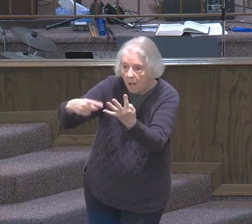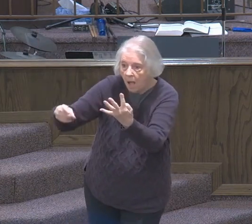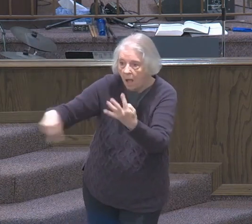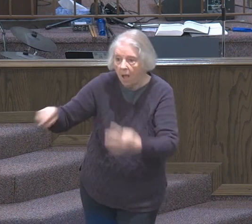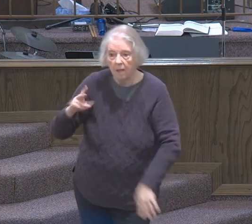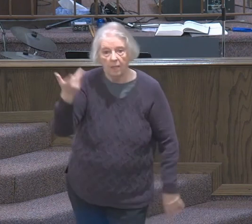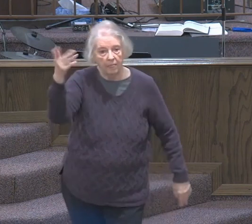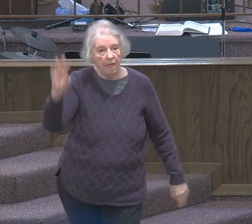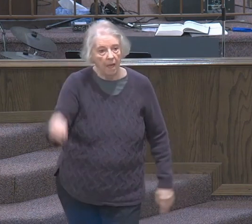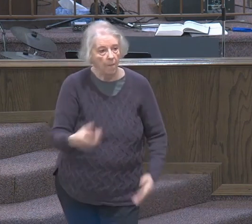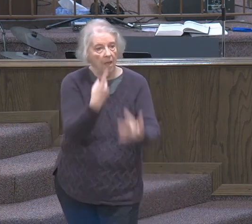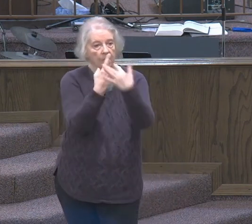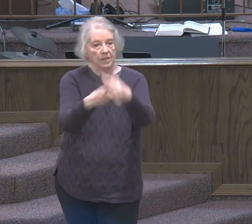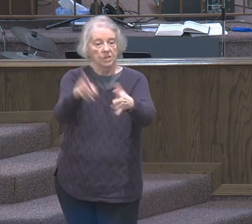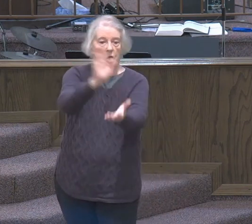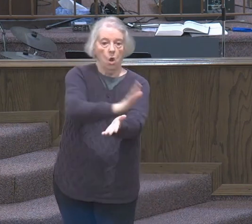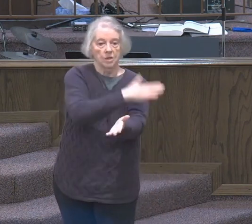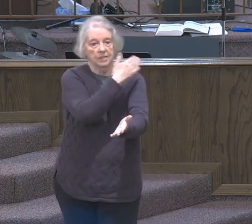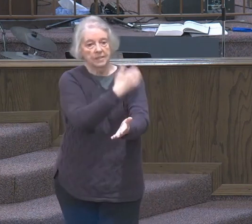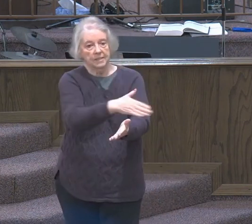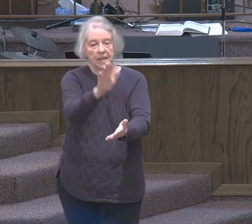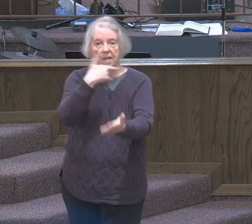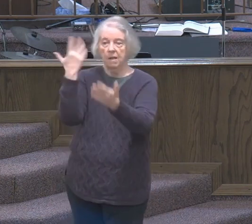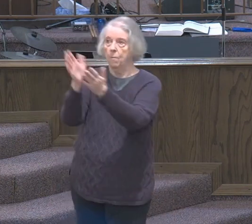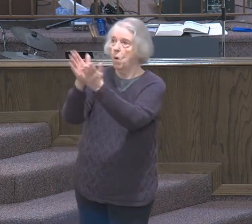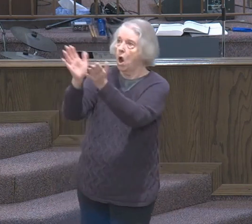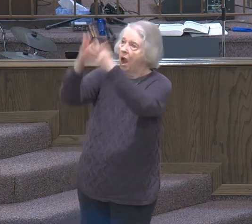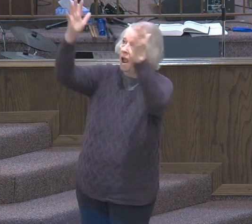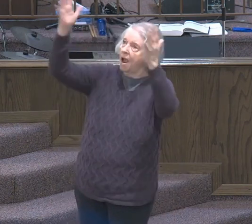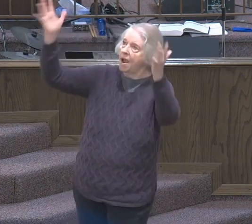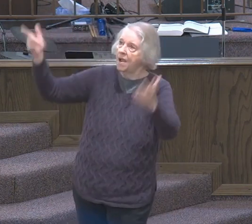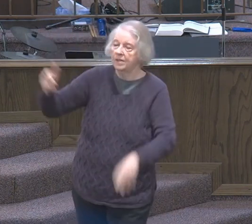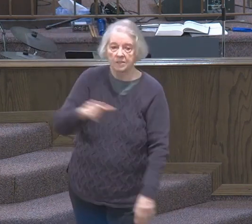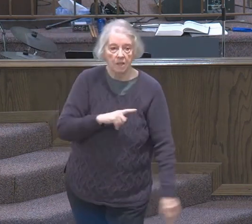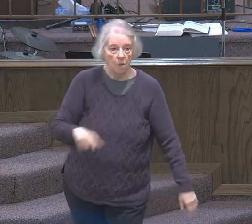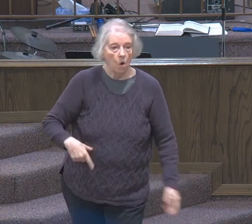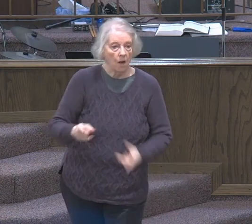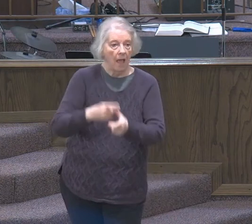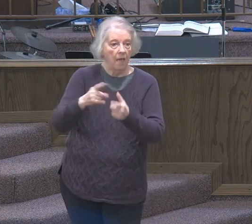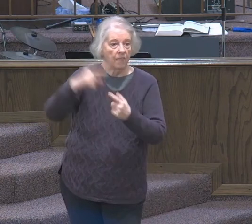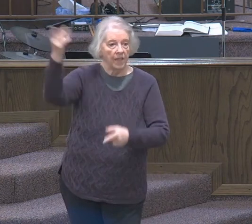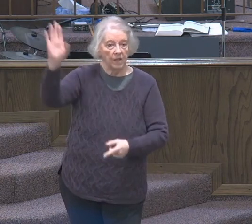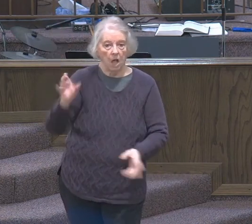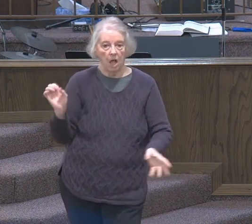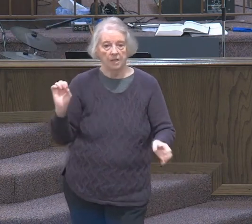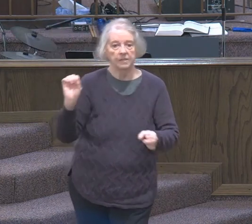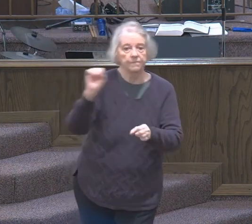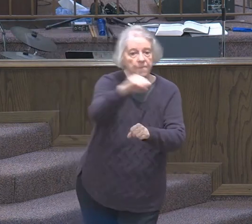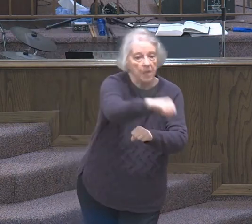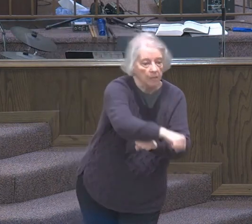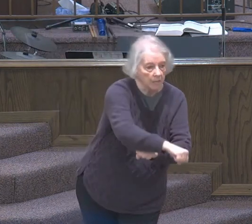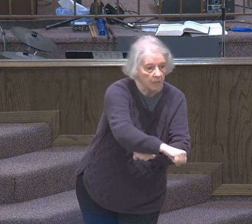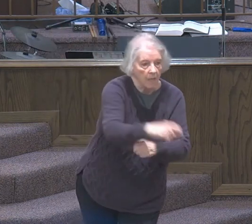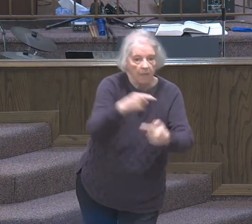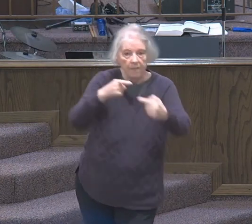When they began to sing and when they began to praise, the Lord set ambushes against the people of Ammon and Moab and Mount Seir.